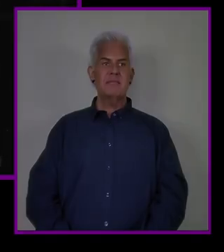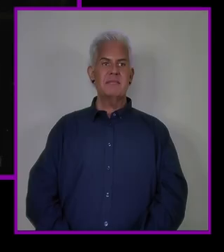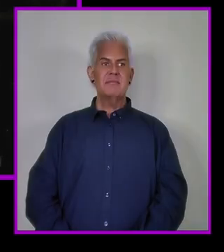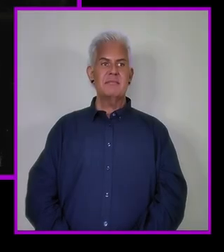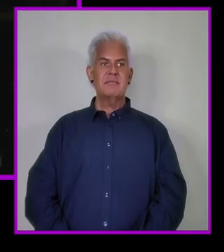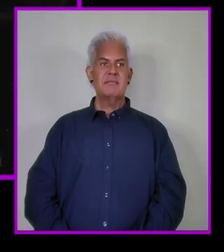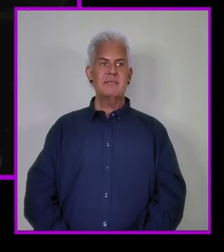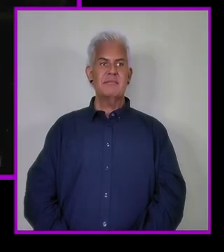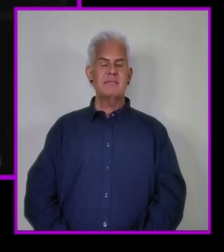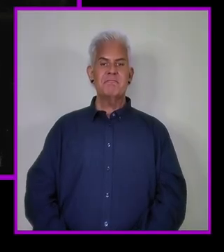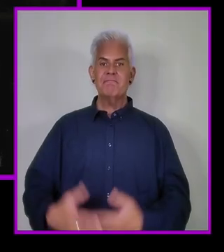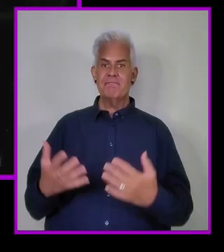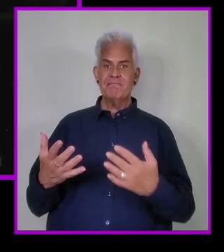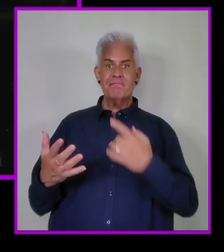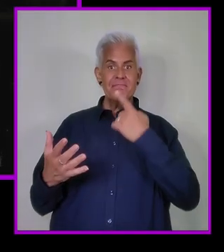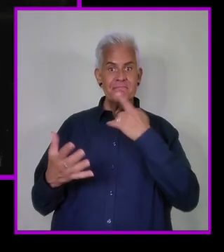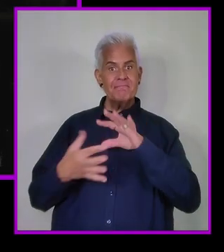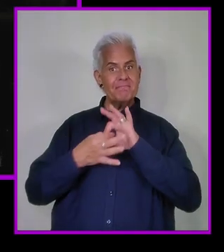Okay, I would say do